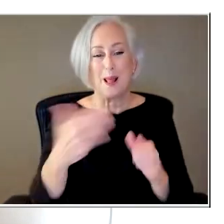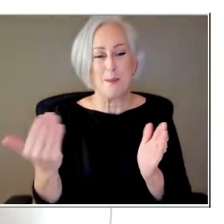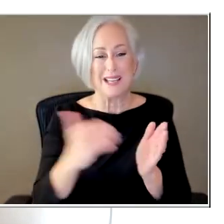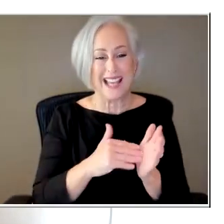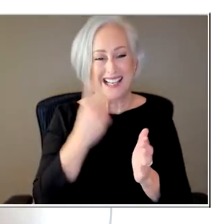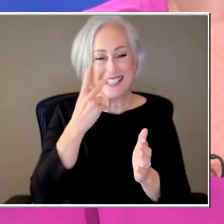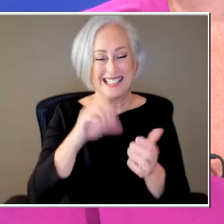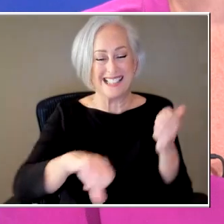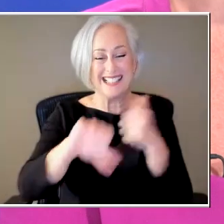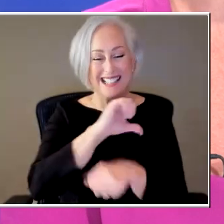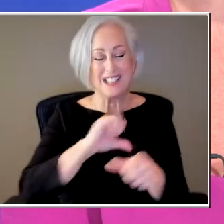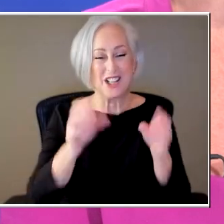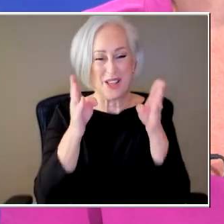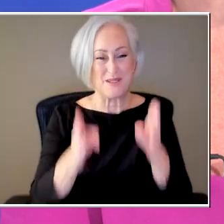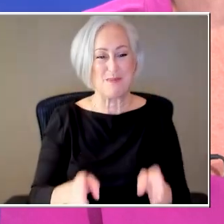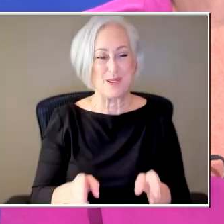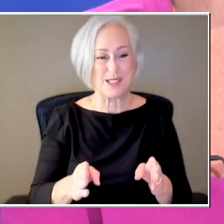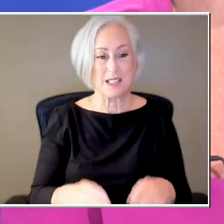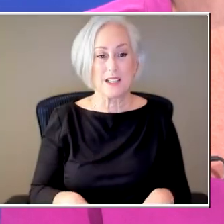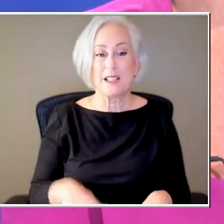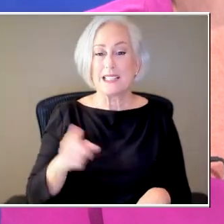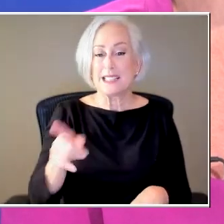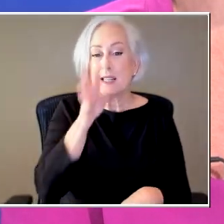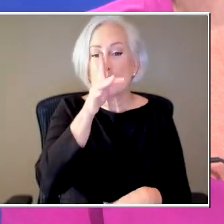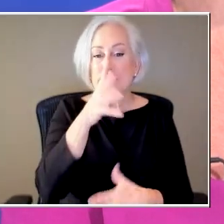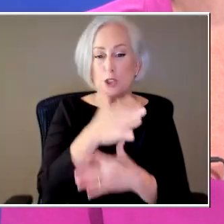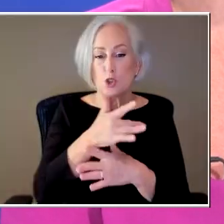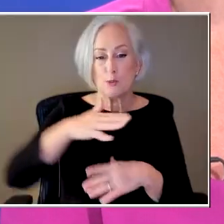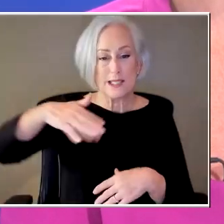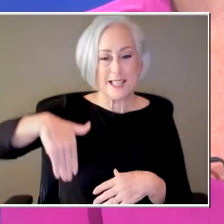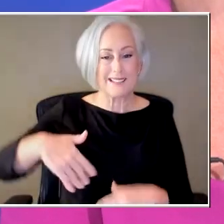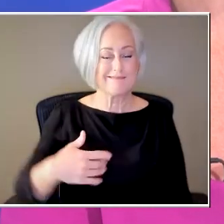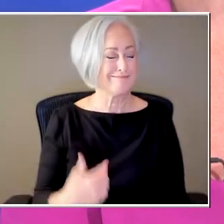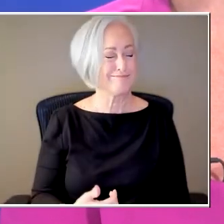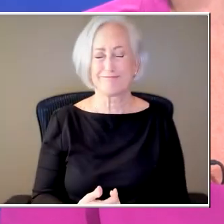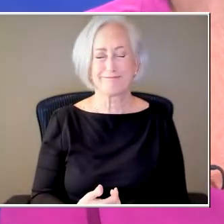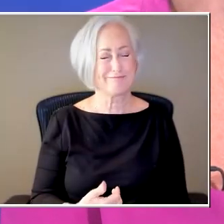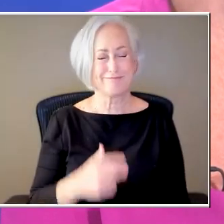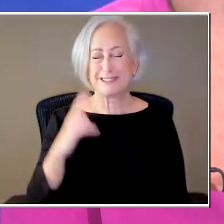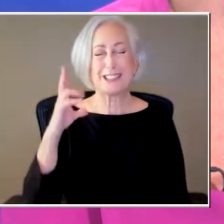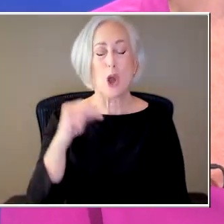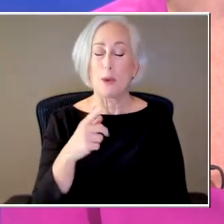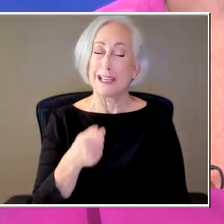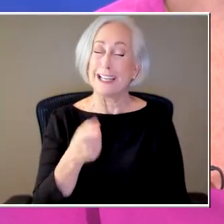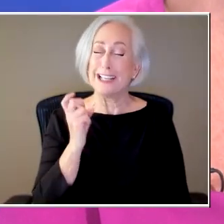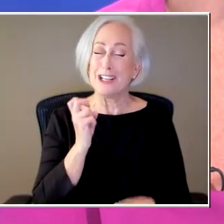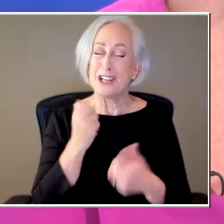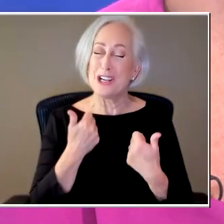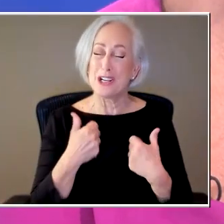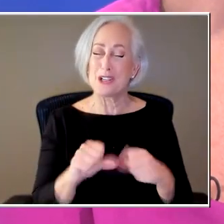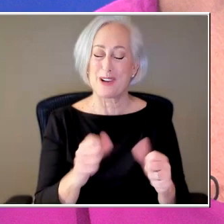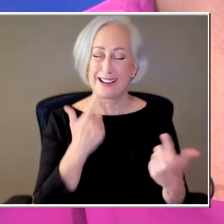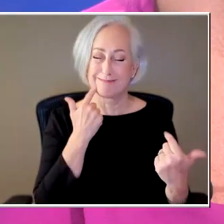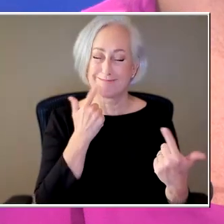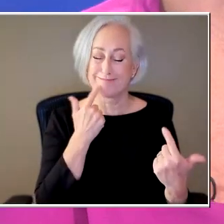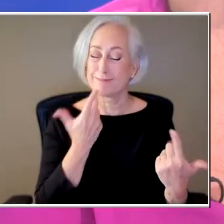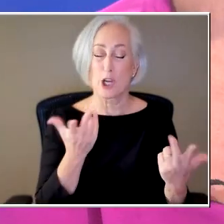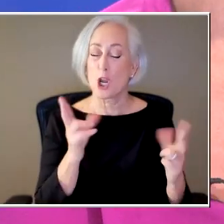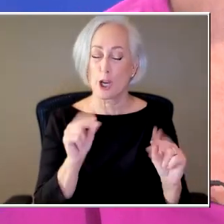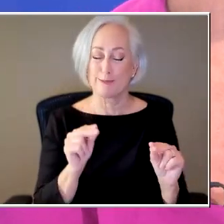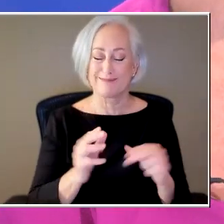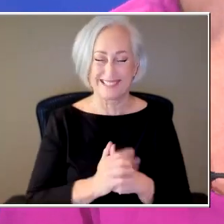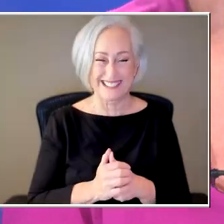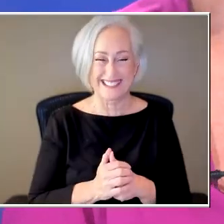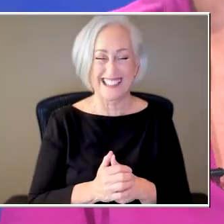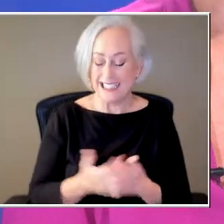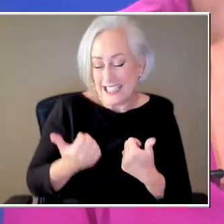in person. Is he speaking German yet? Oh, no. He tries really hard, but no. Okay. He's trying. He's